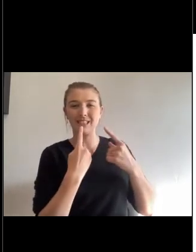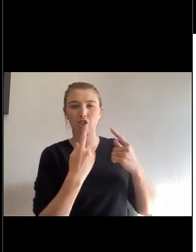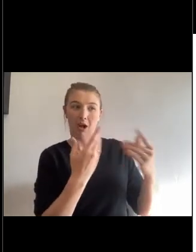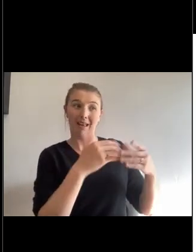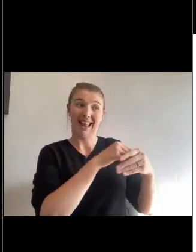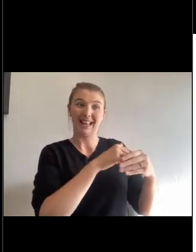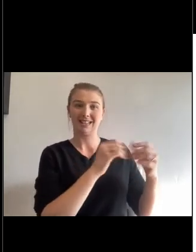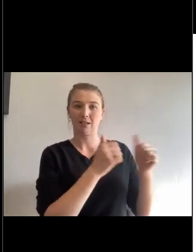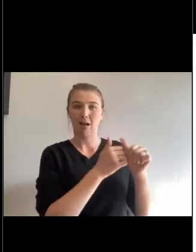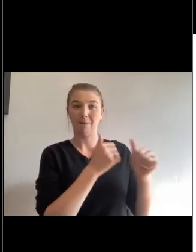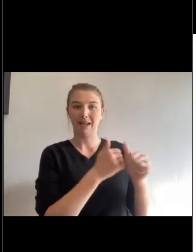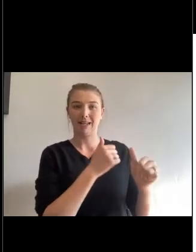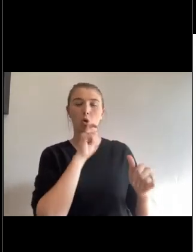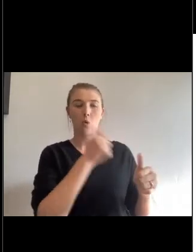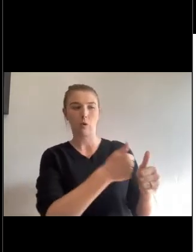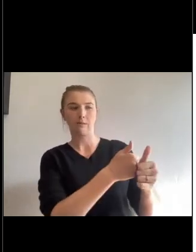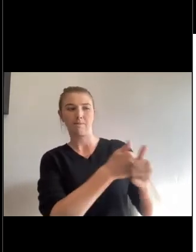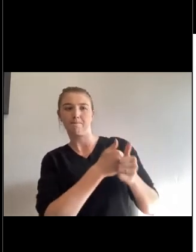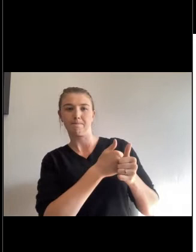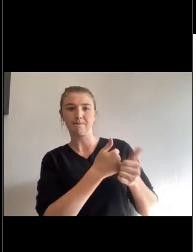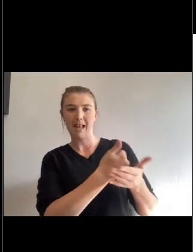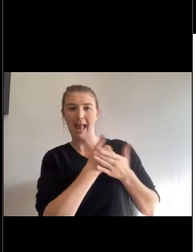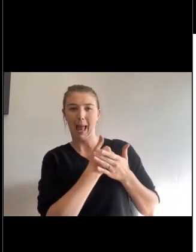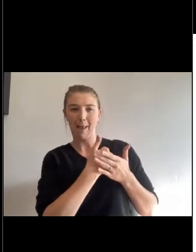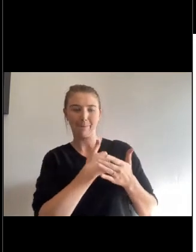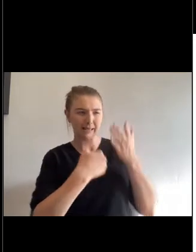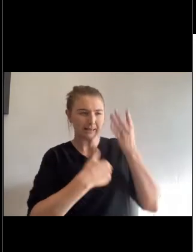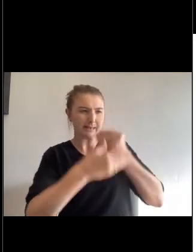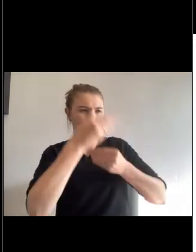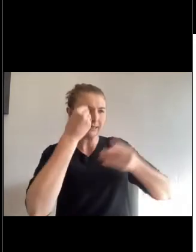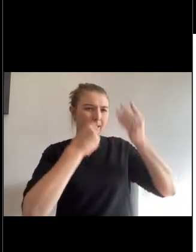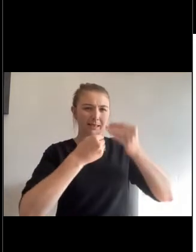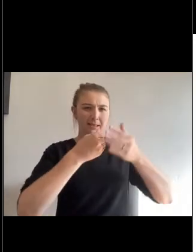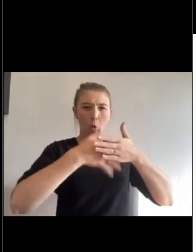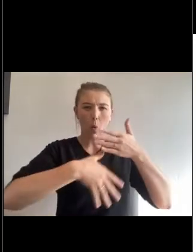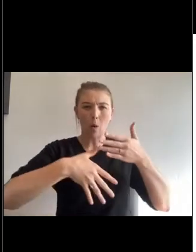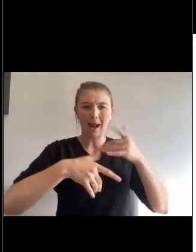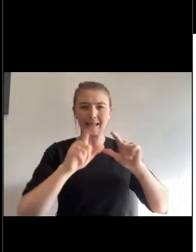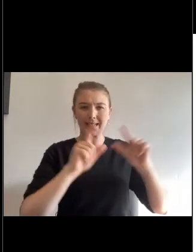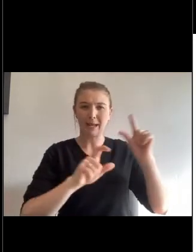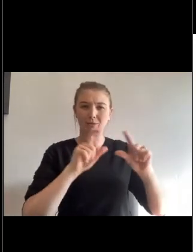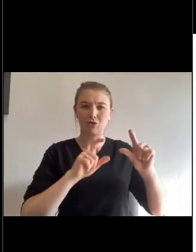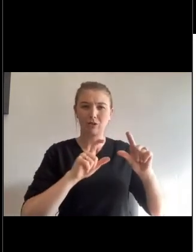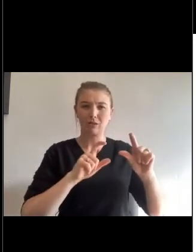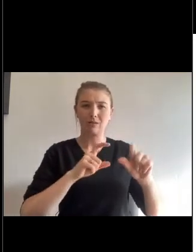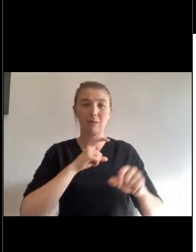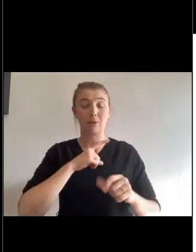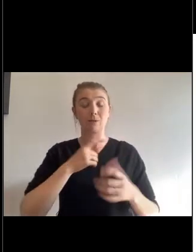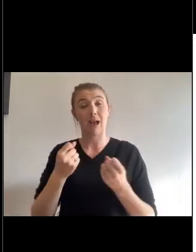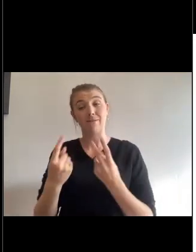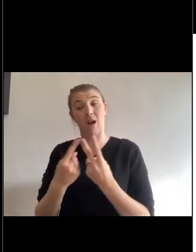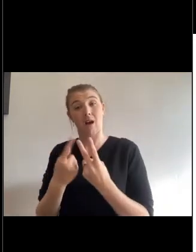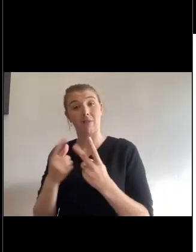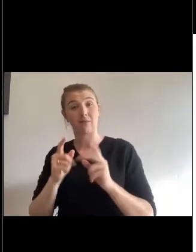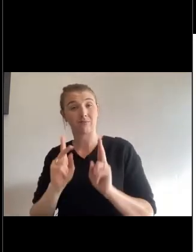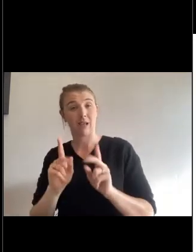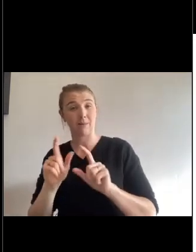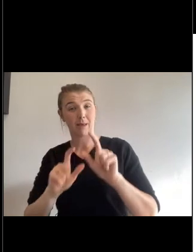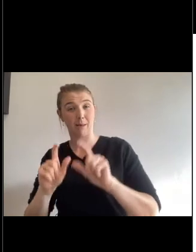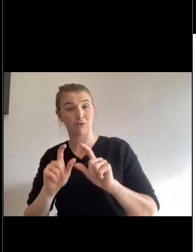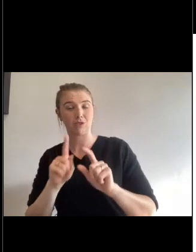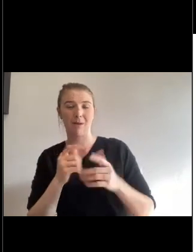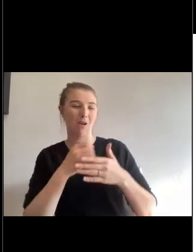me through learning organic chemistry, because I had an organometallic chemistry, but not organic chemistry. So by